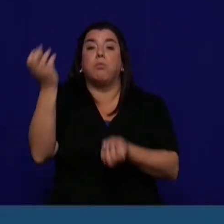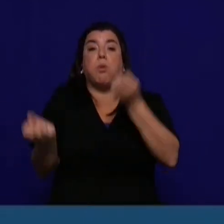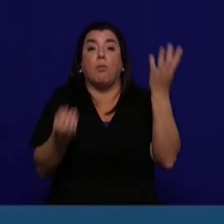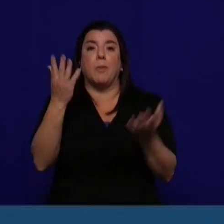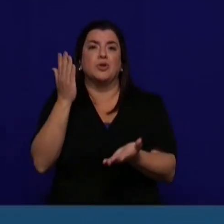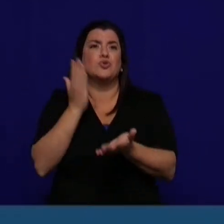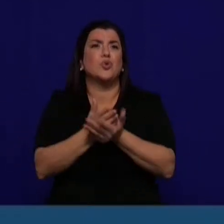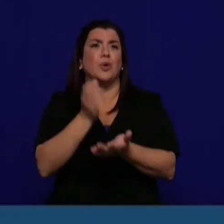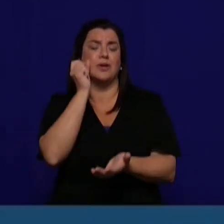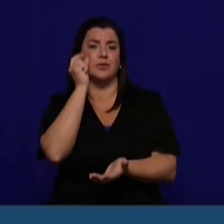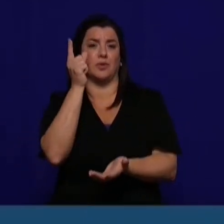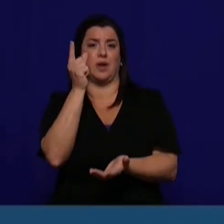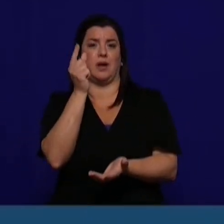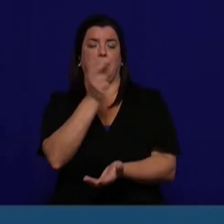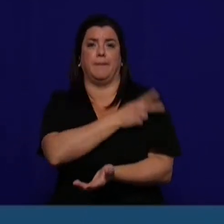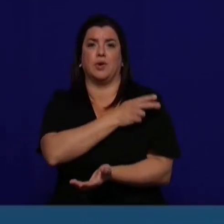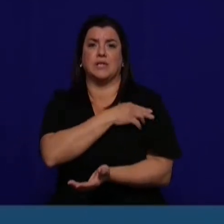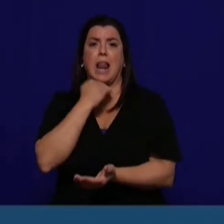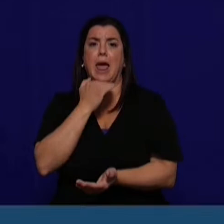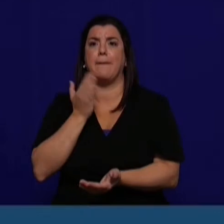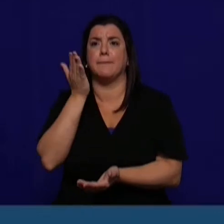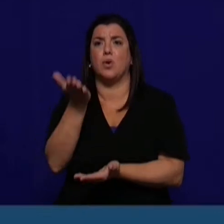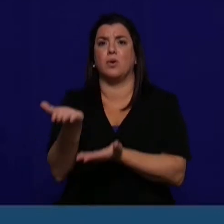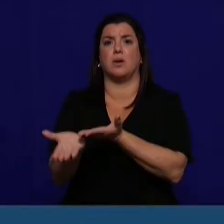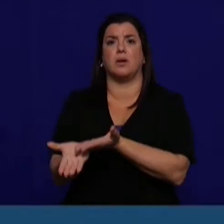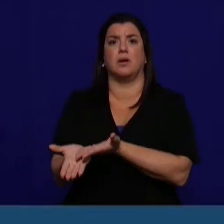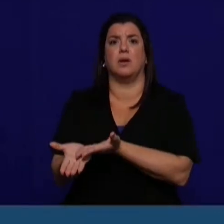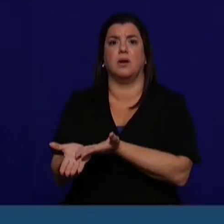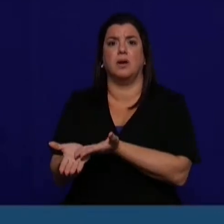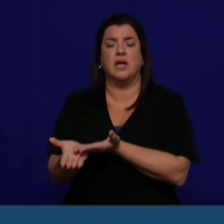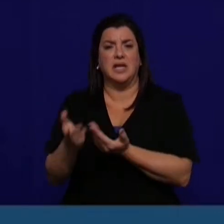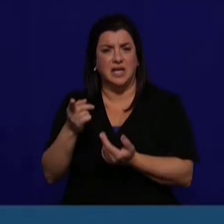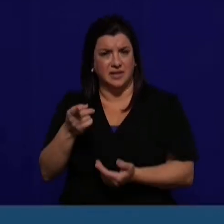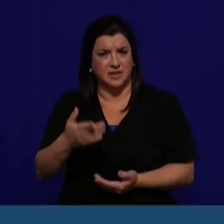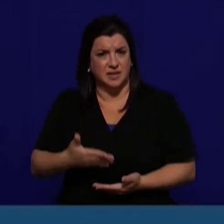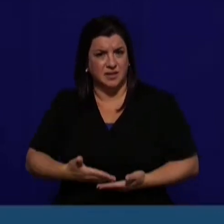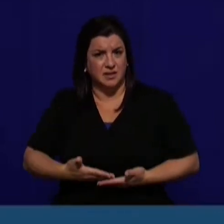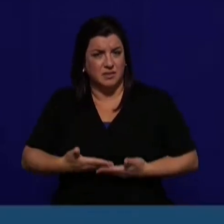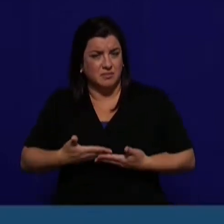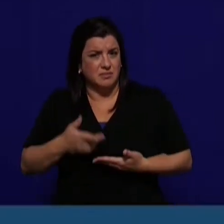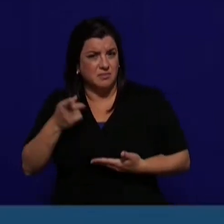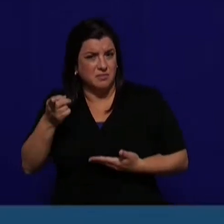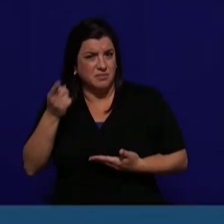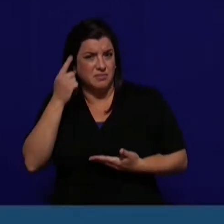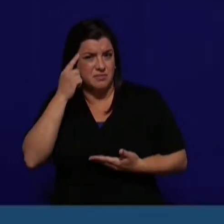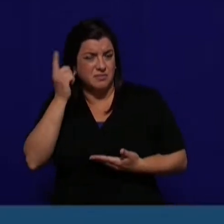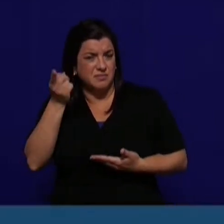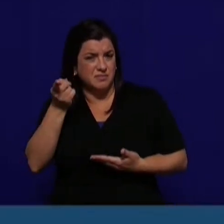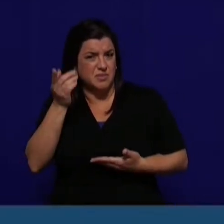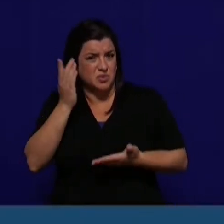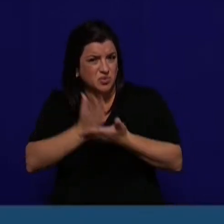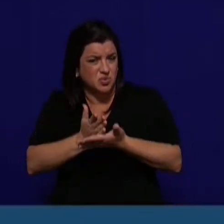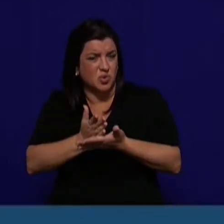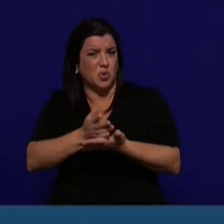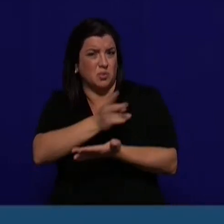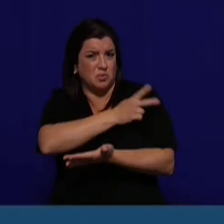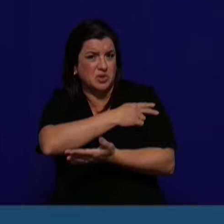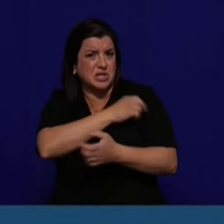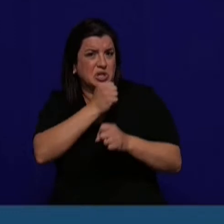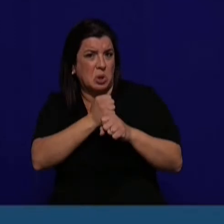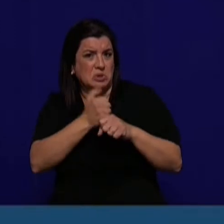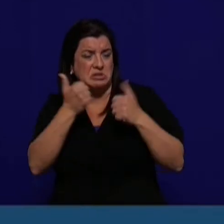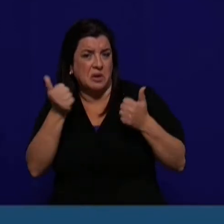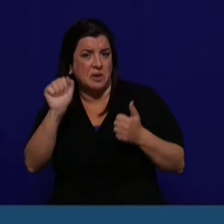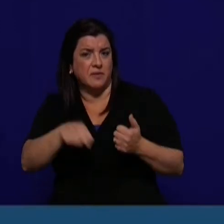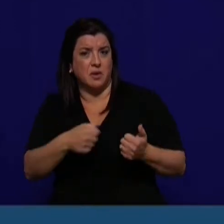be stopping this party. Are you still confident that the police are actually stopping people who are gathering in households? And you